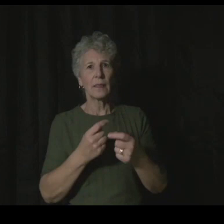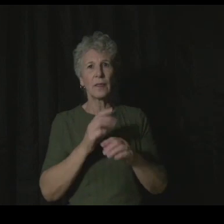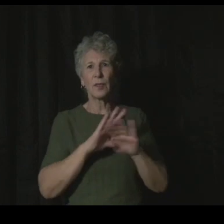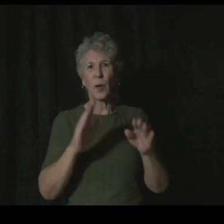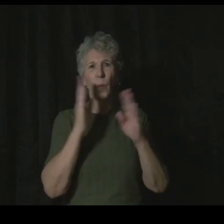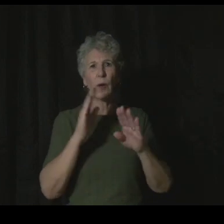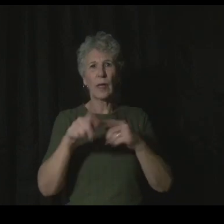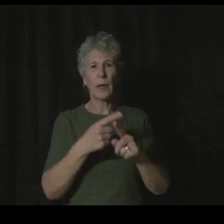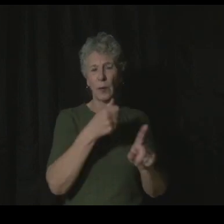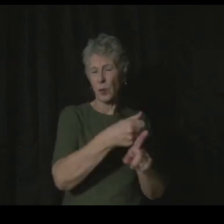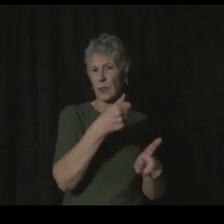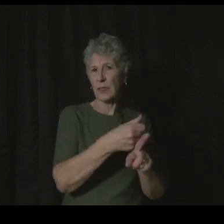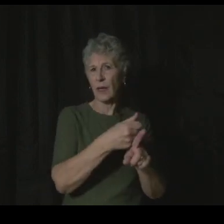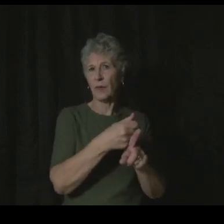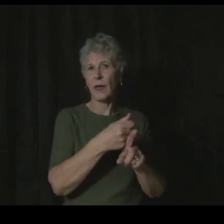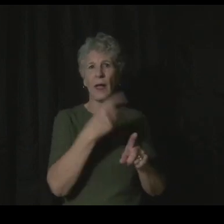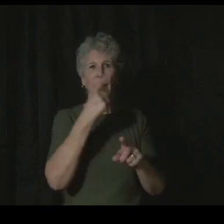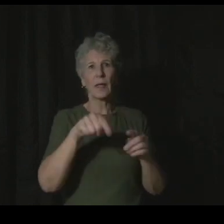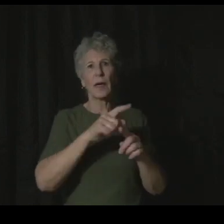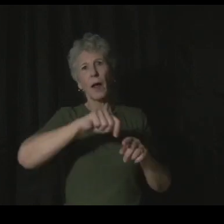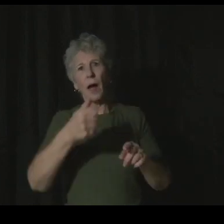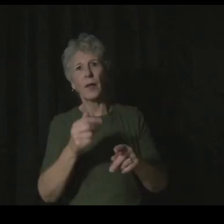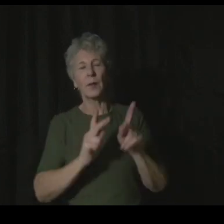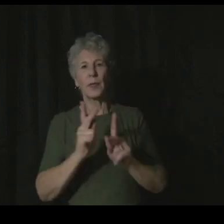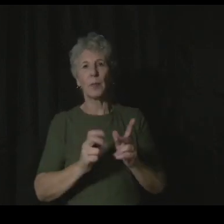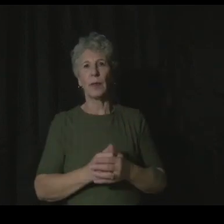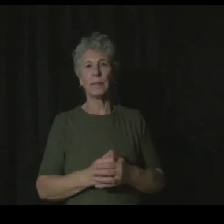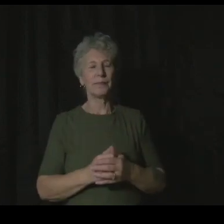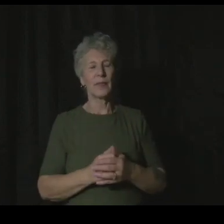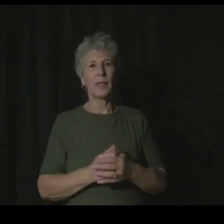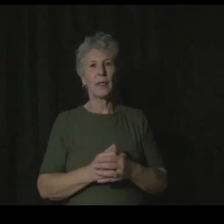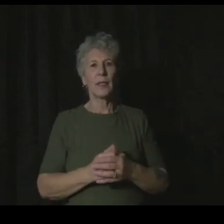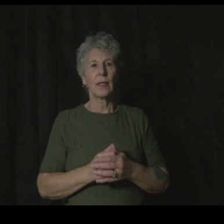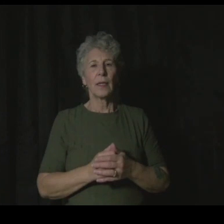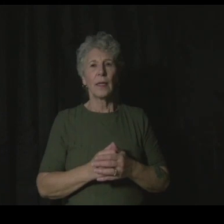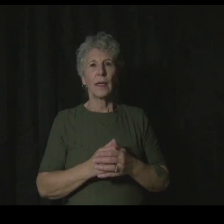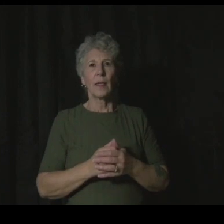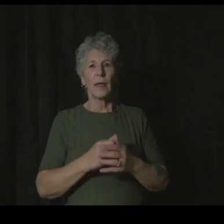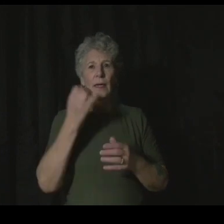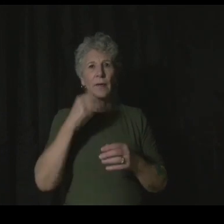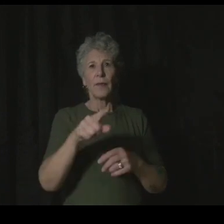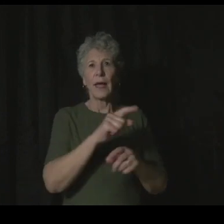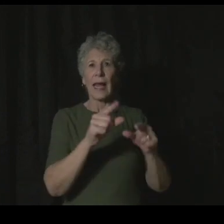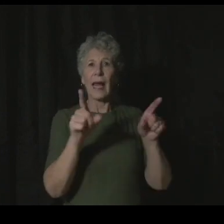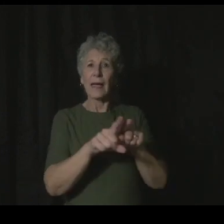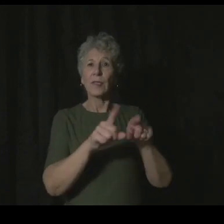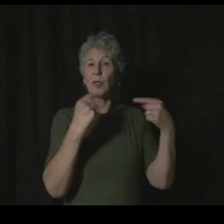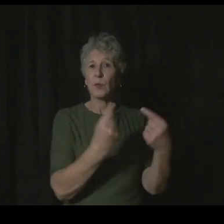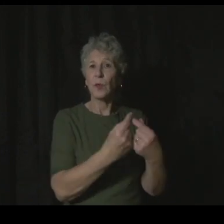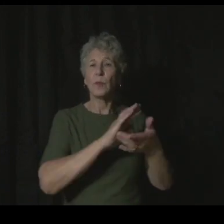And so social good is how they bring salvation to the world. in